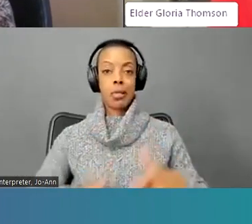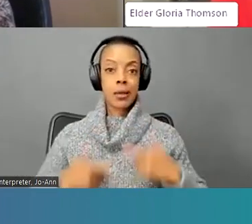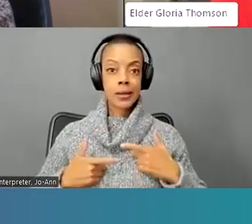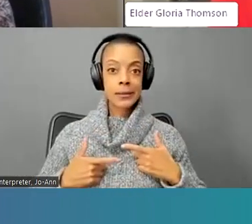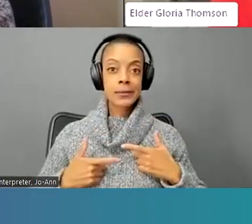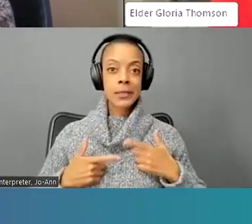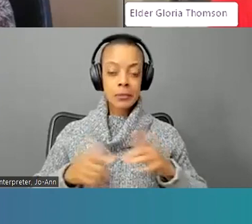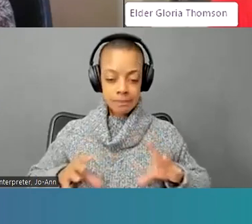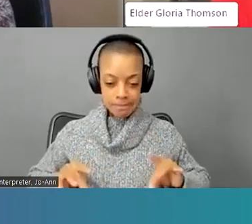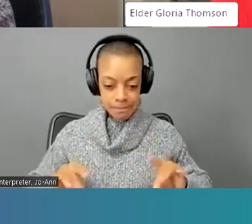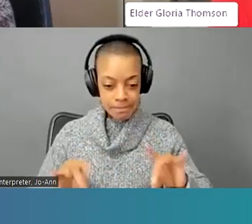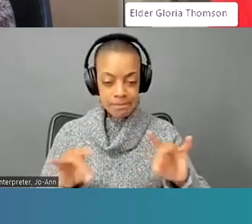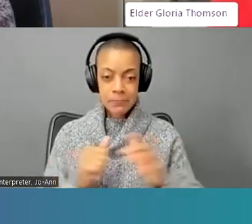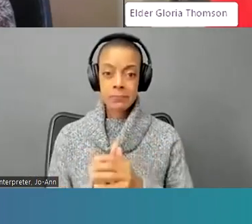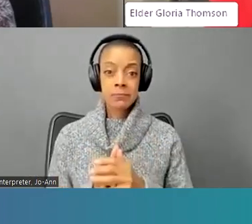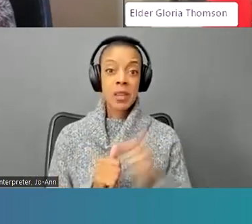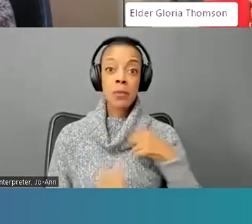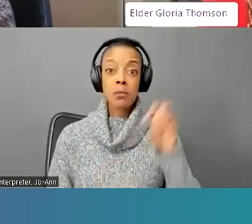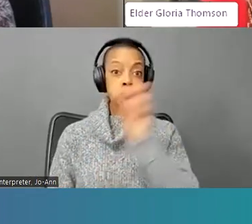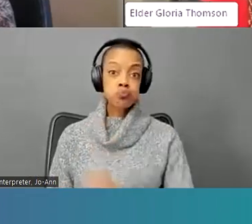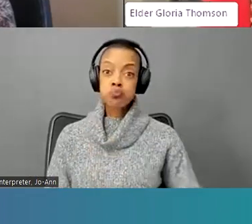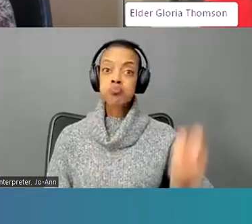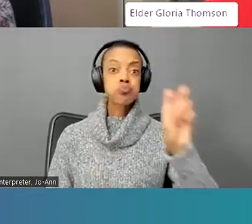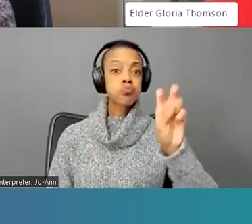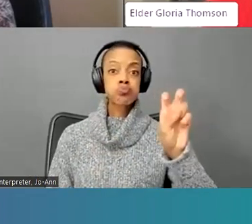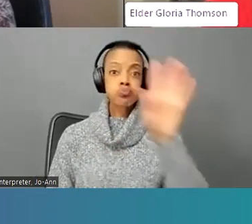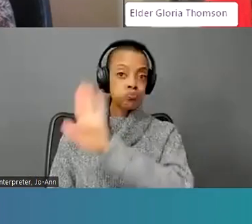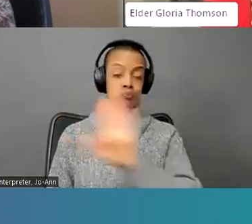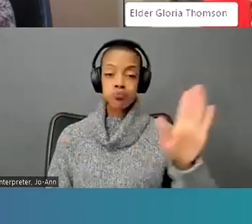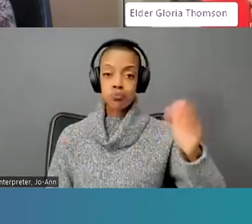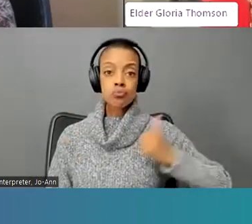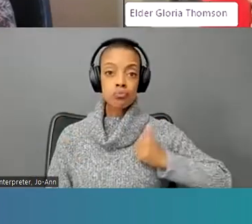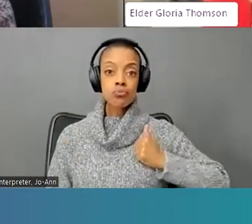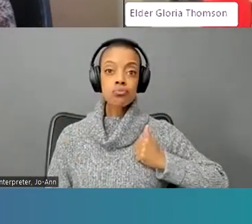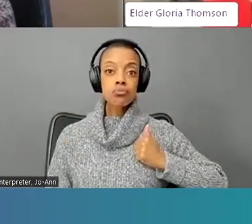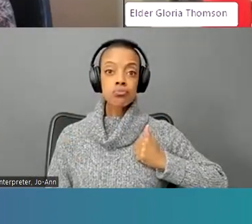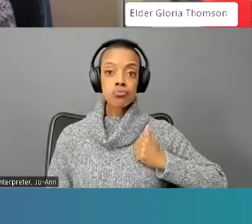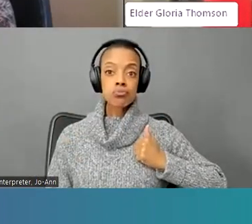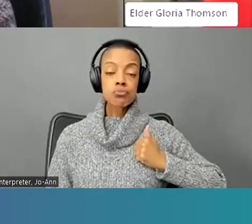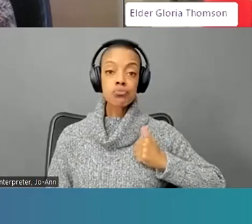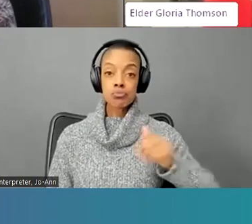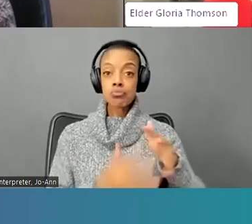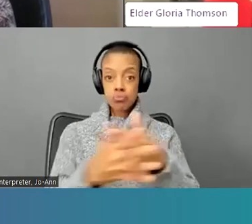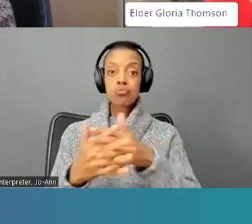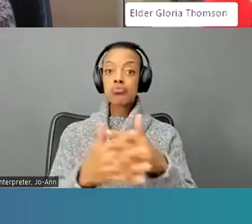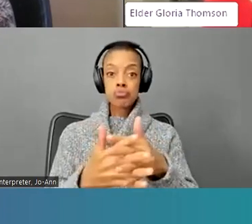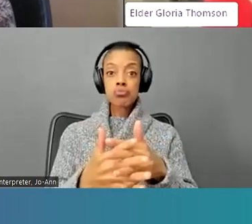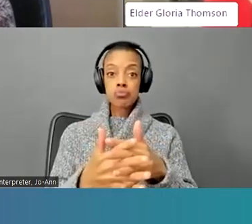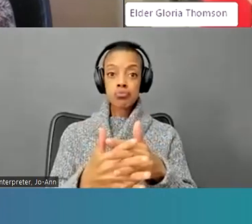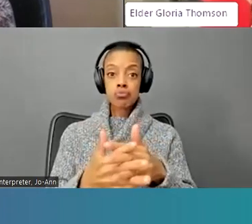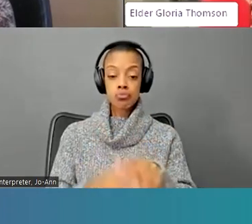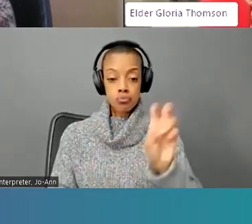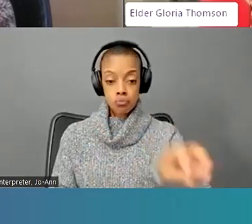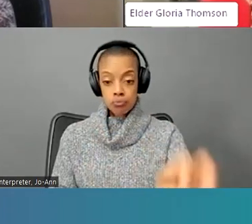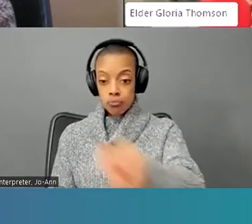So I've traveled many places across Canada and the United States as well, in doing workshops